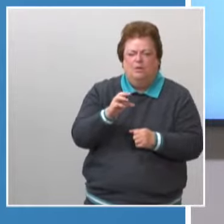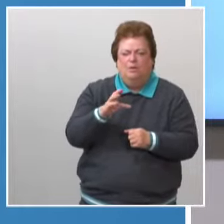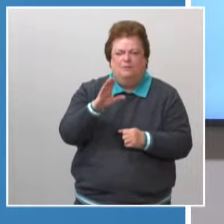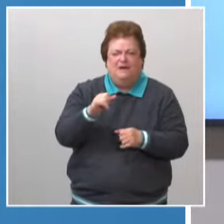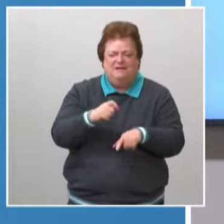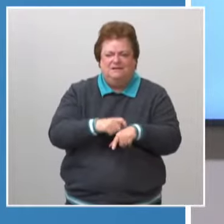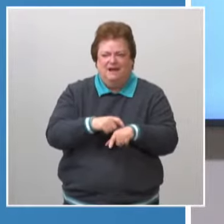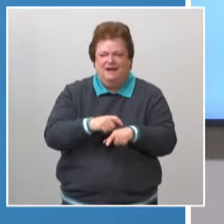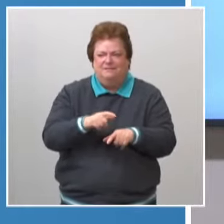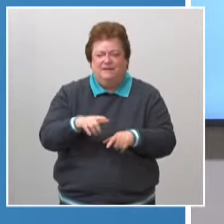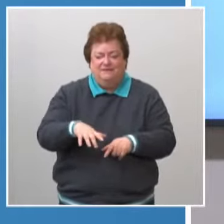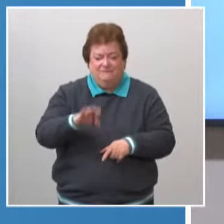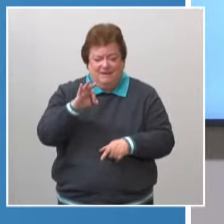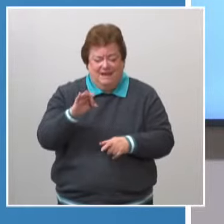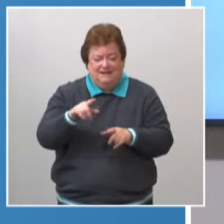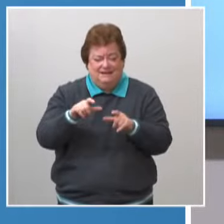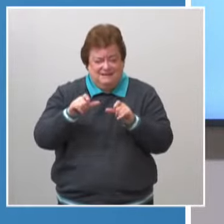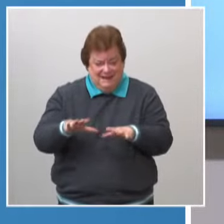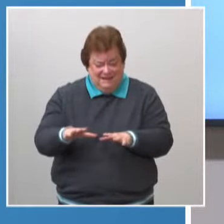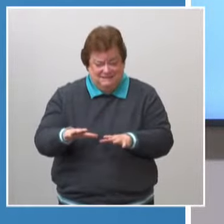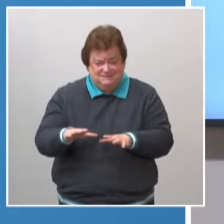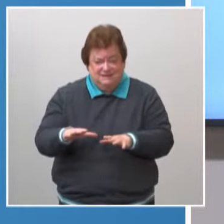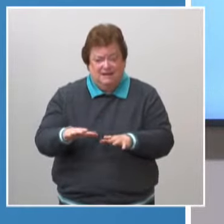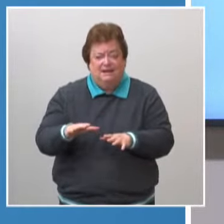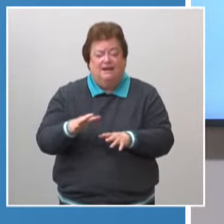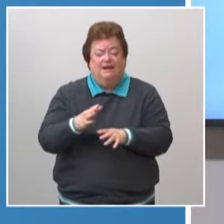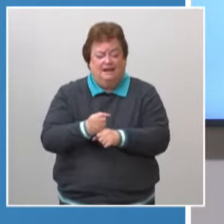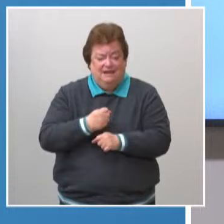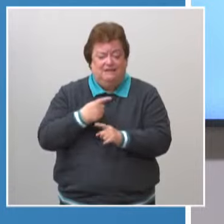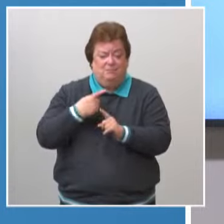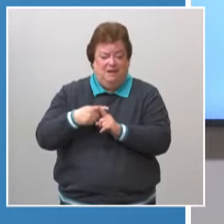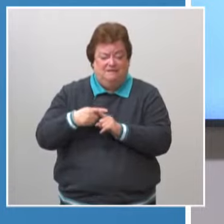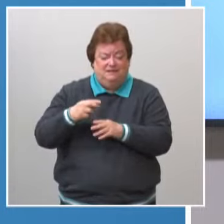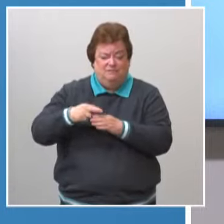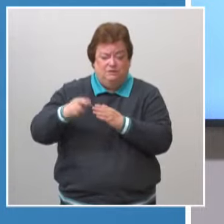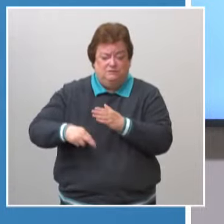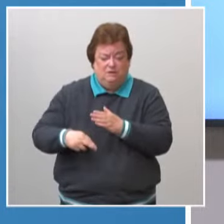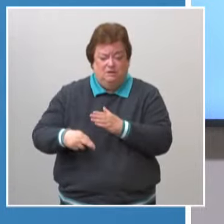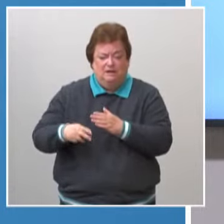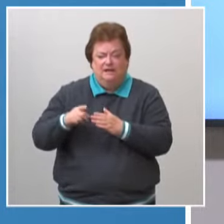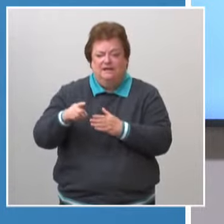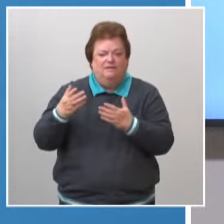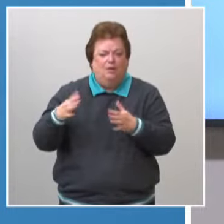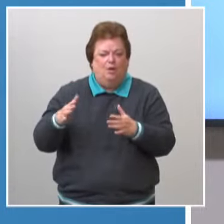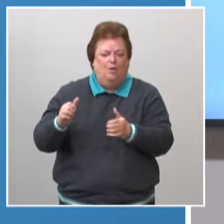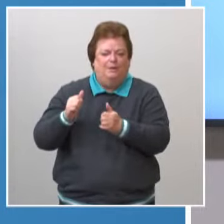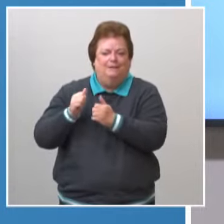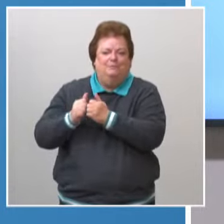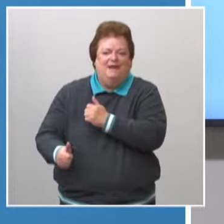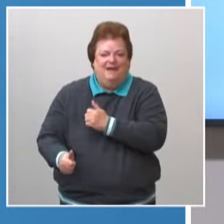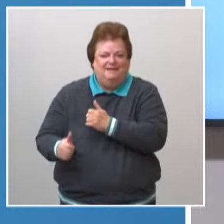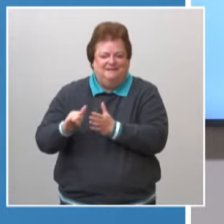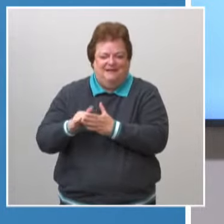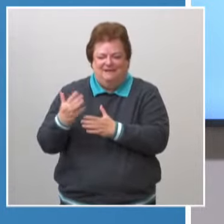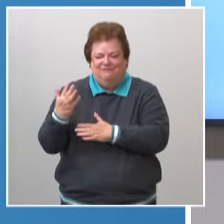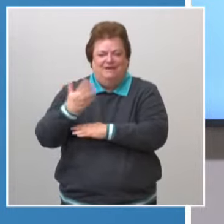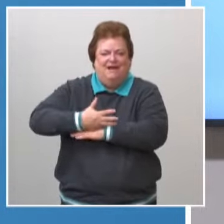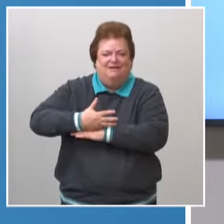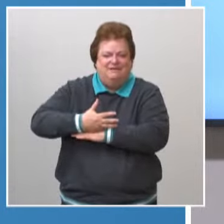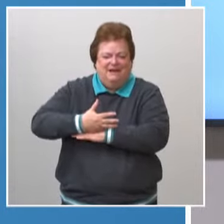time they do finally get a COVID test and they get their positive results back, they're already past that 5-day or